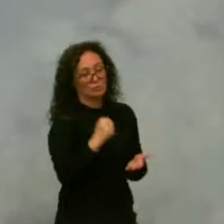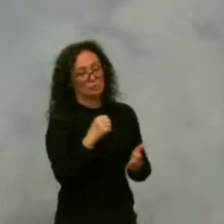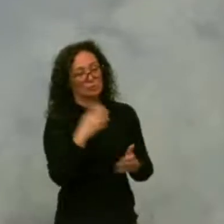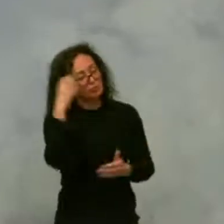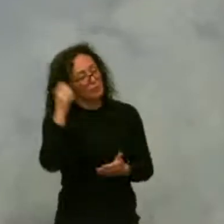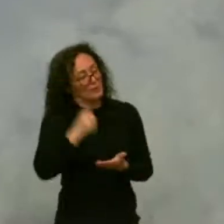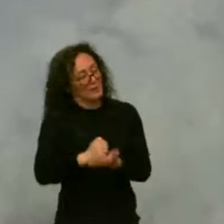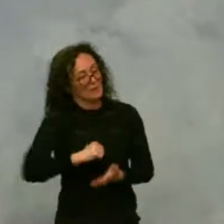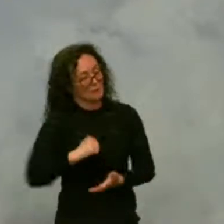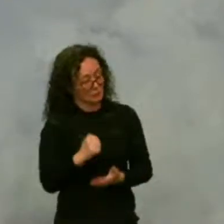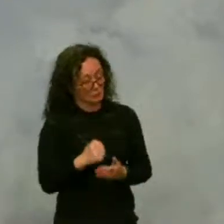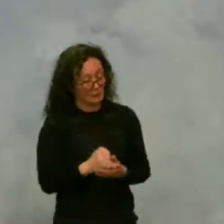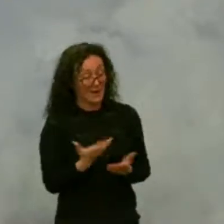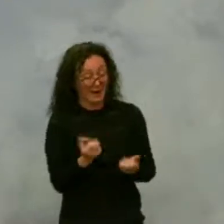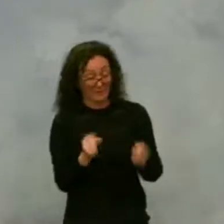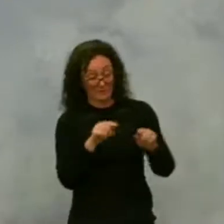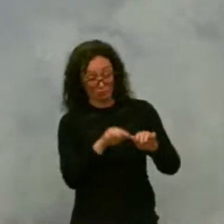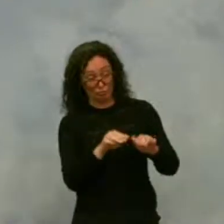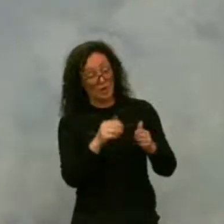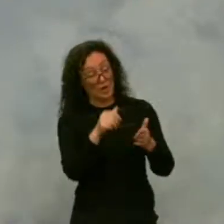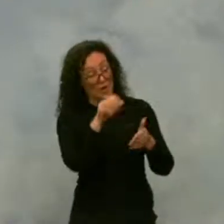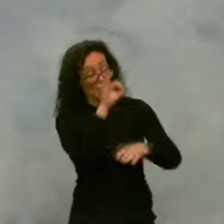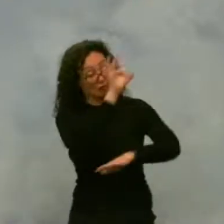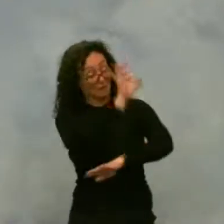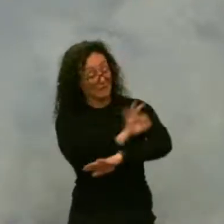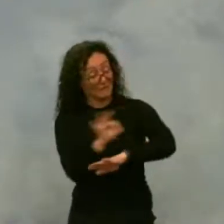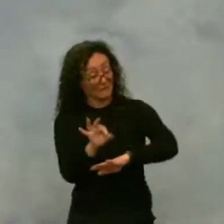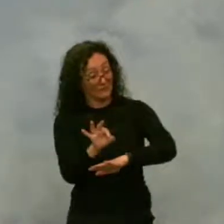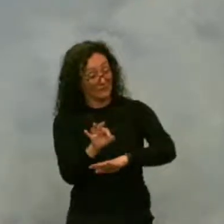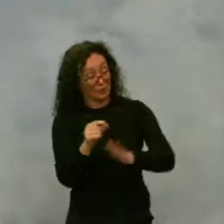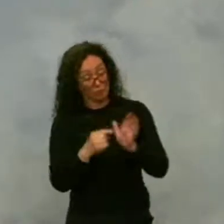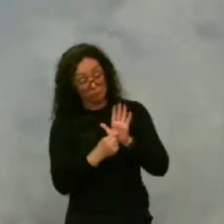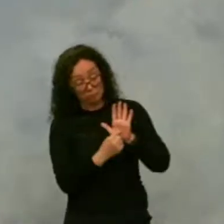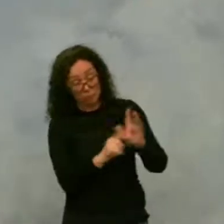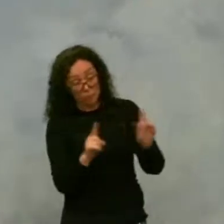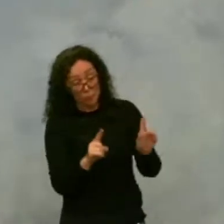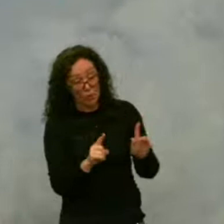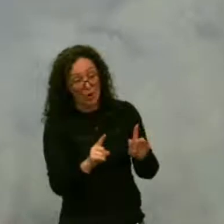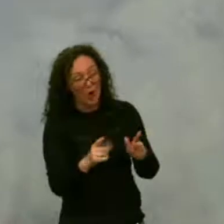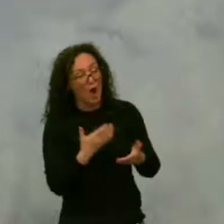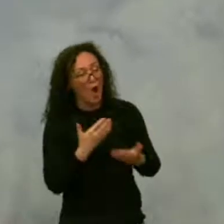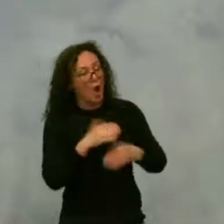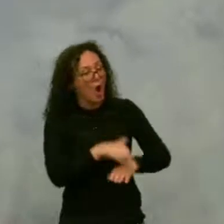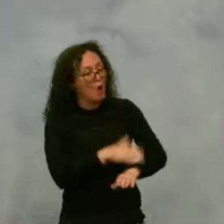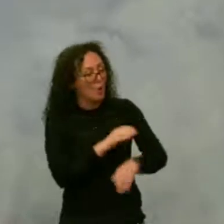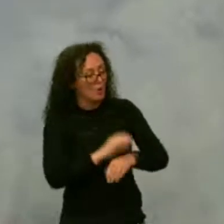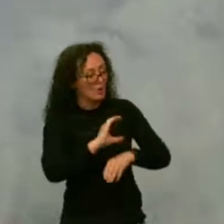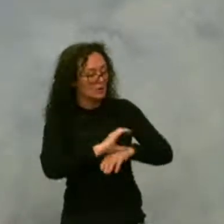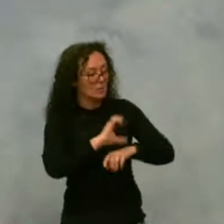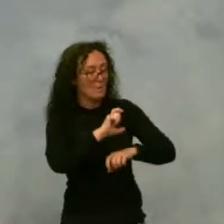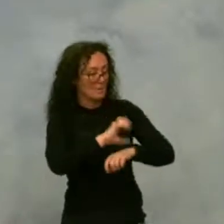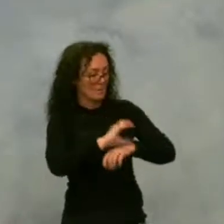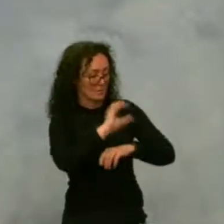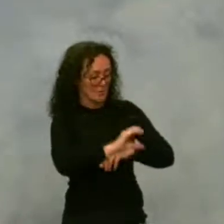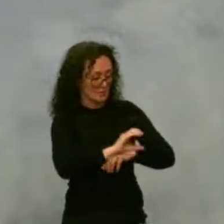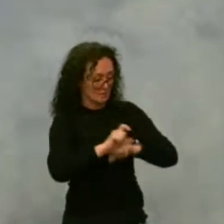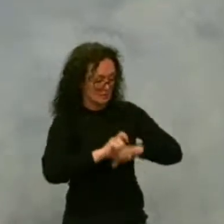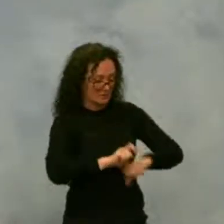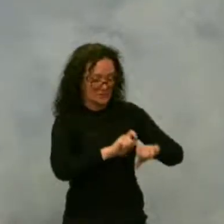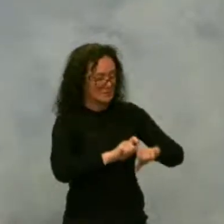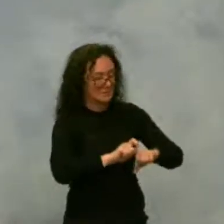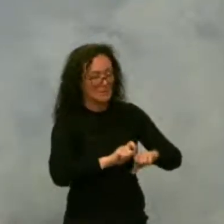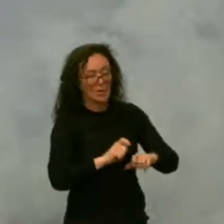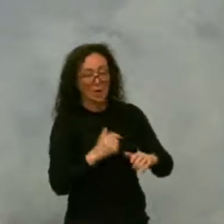We also include a graph as an appendix to this report which shows the duration of deposits that we've made, and all of our deposits are less than a year old.